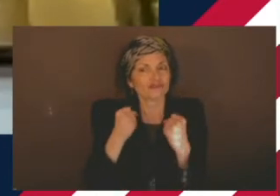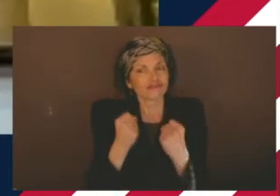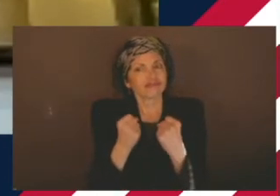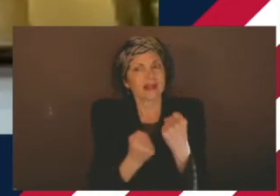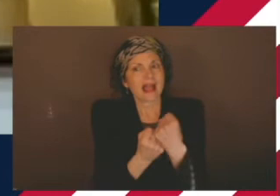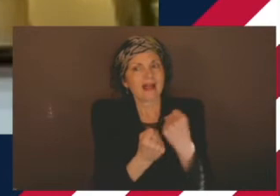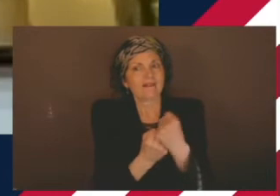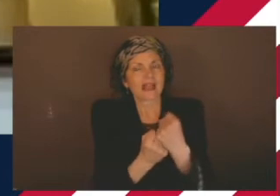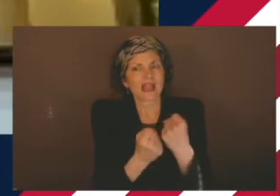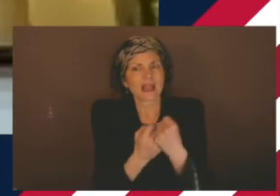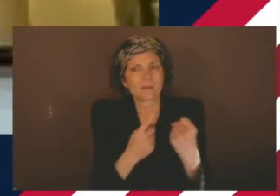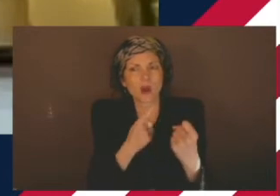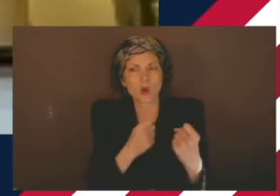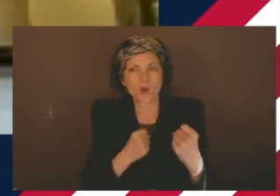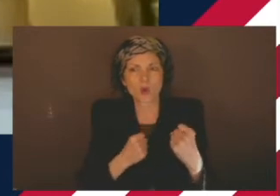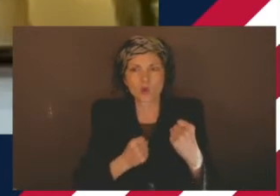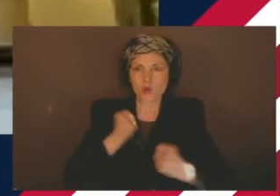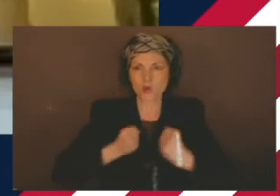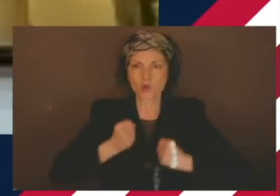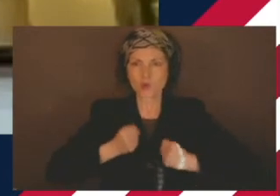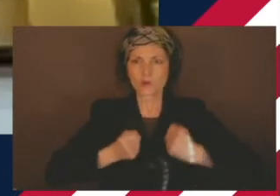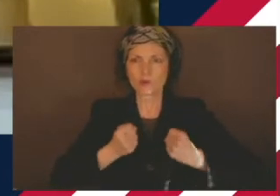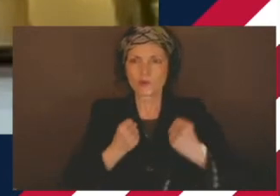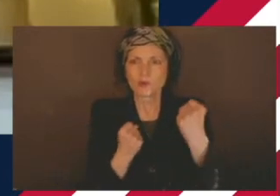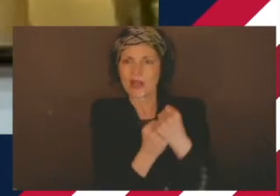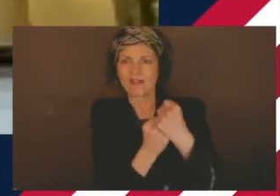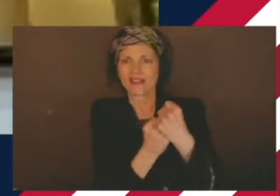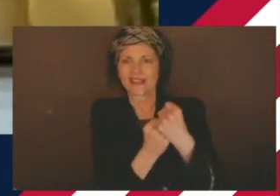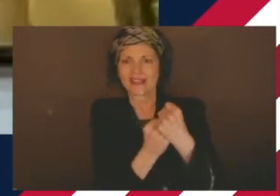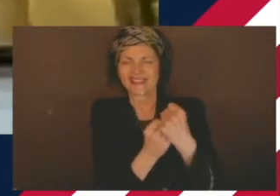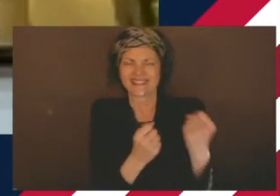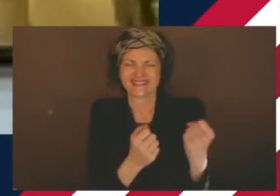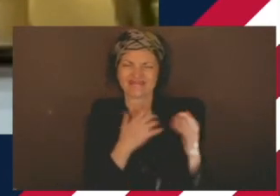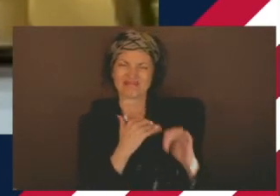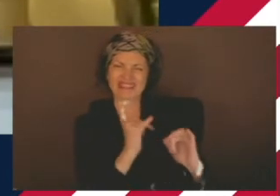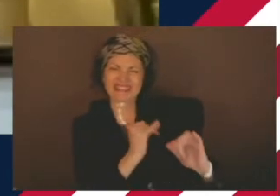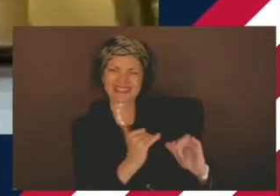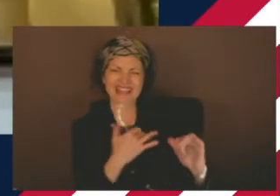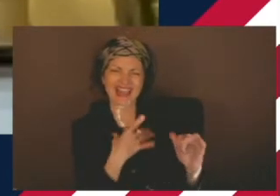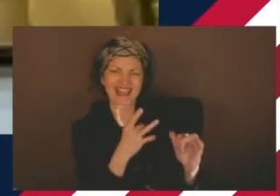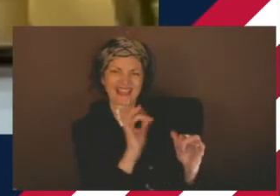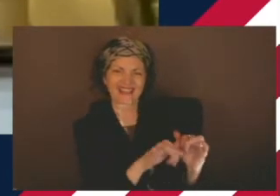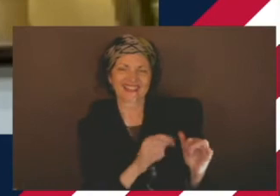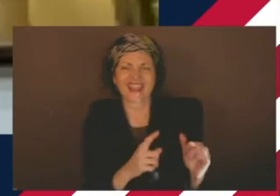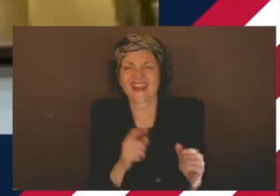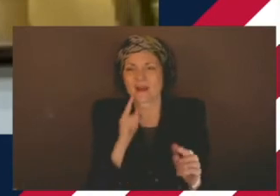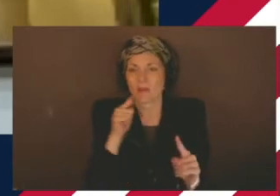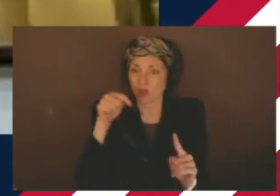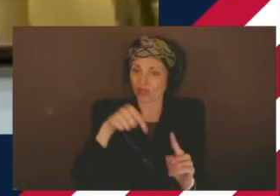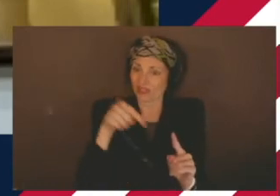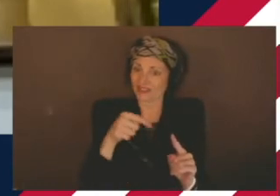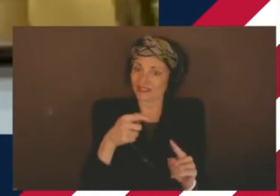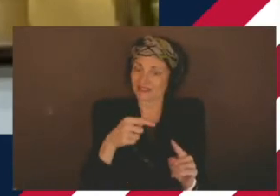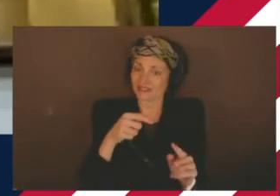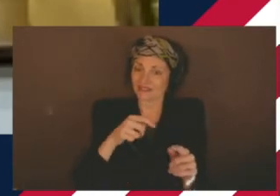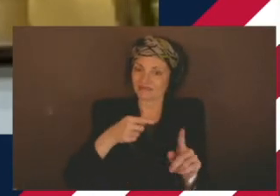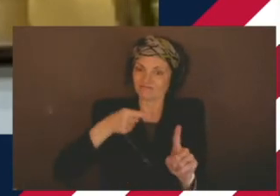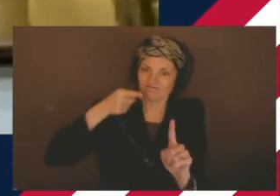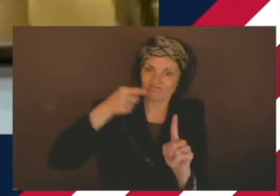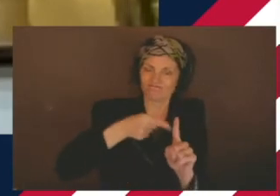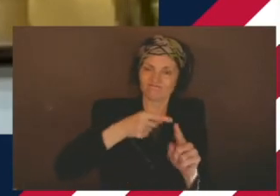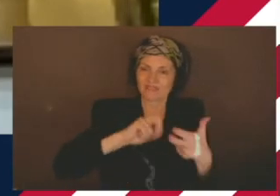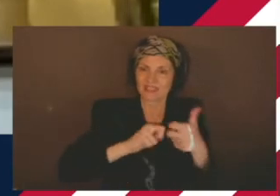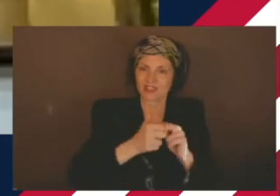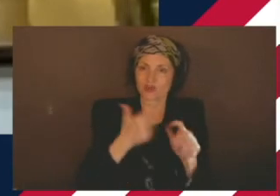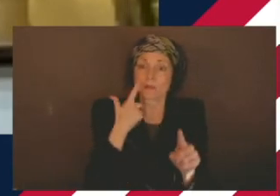advocate. And you're my kind of gal if you're a fierce advocate on this issue, because I certainly have been an advocate on this issue